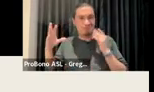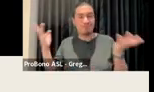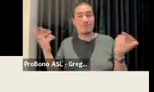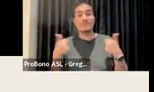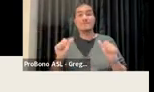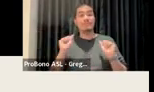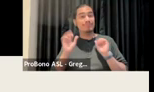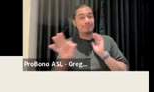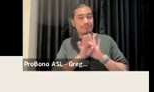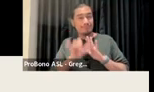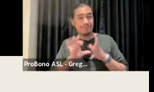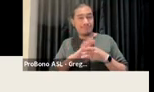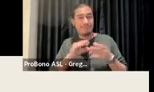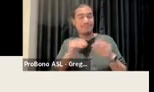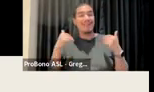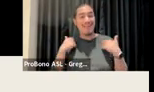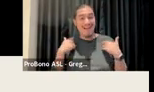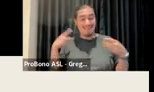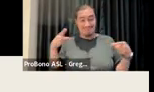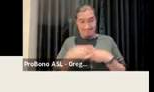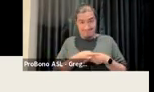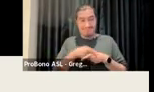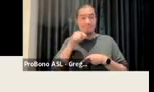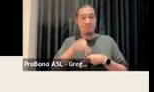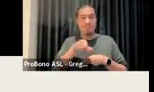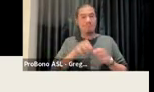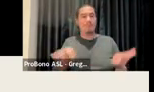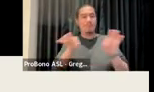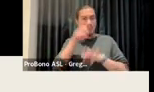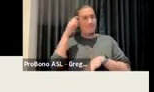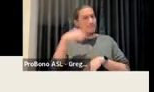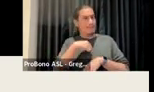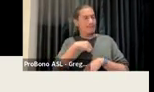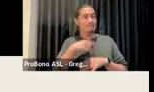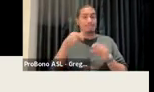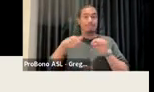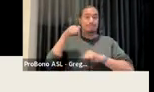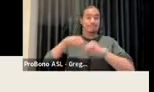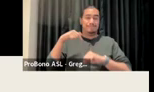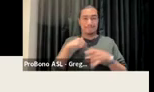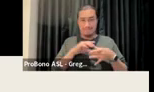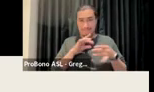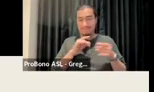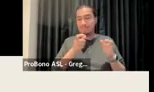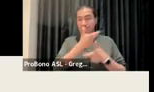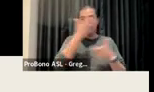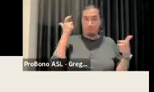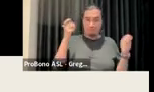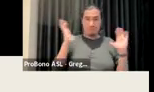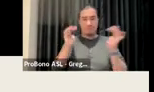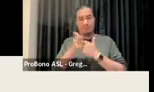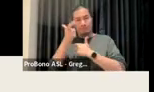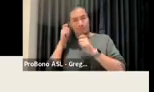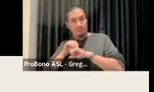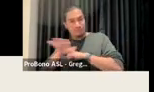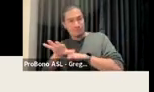trying to find that story that has that inherent conflict in it is really important to me. Going back to me saying like trauma versus trauma informed, I have a